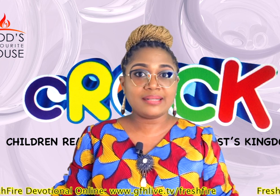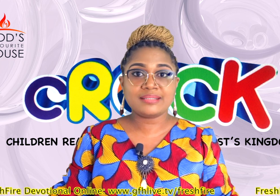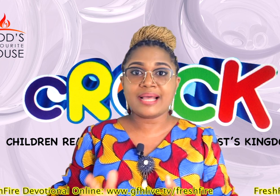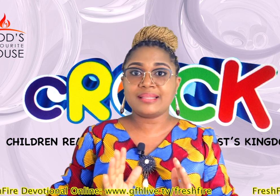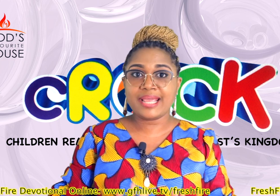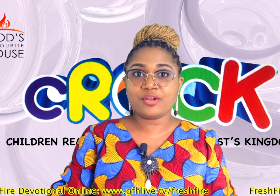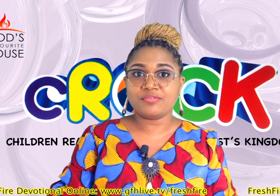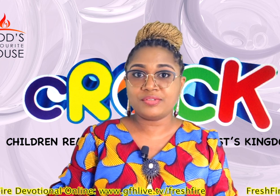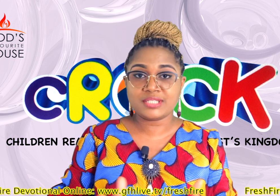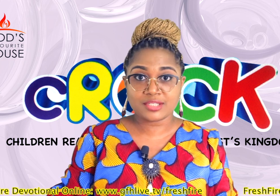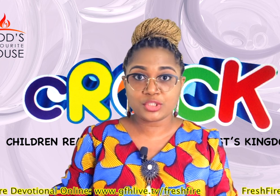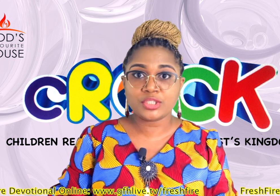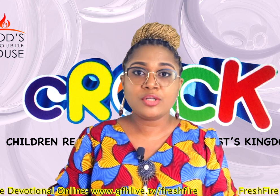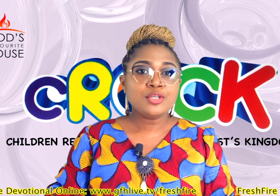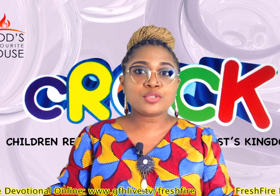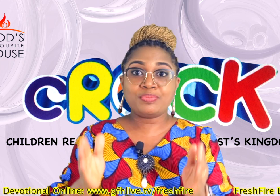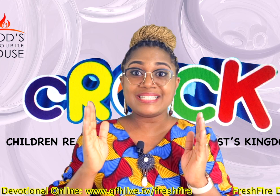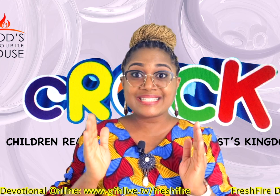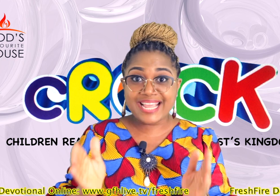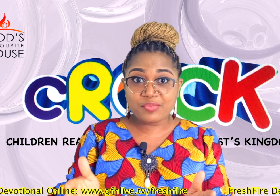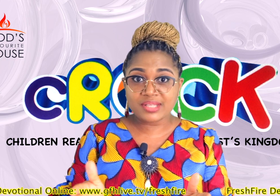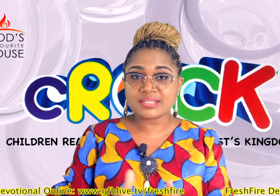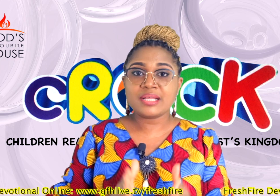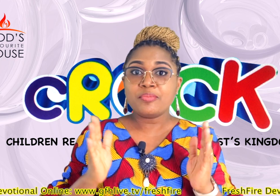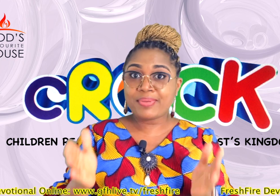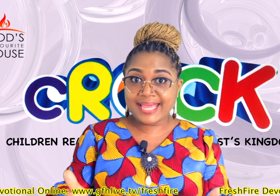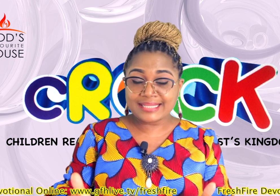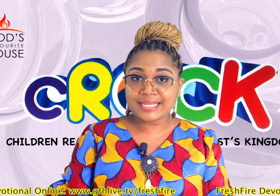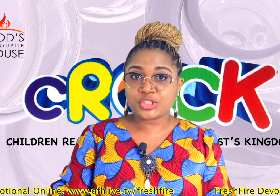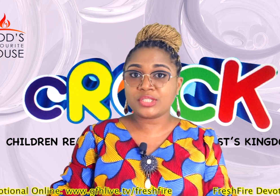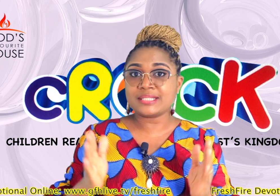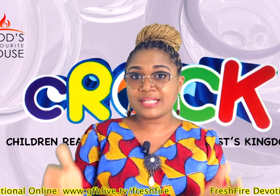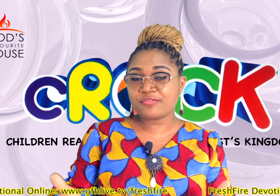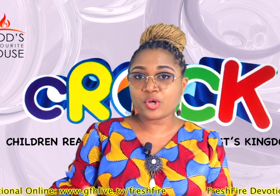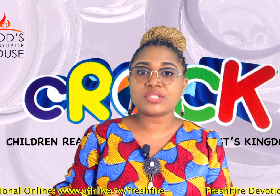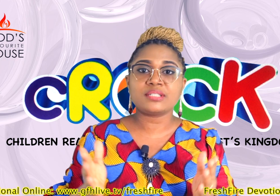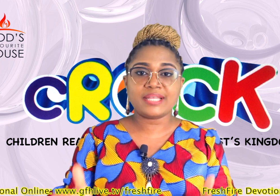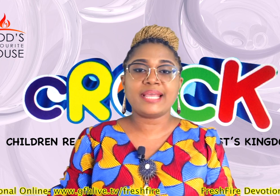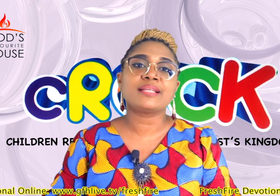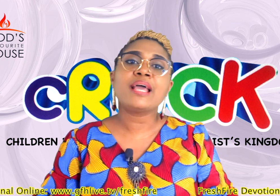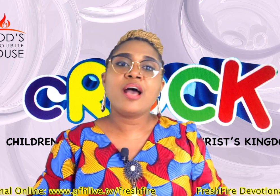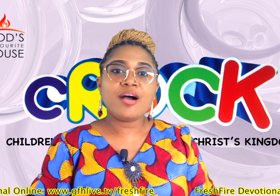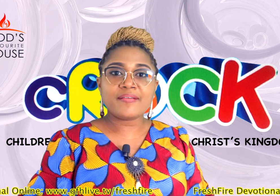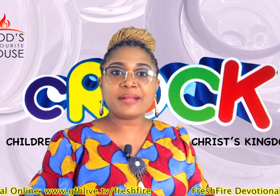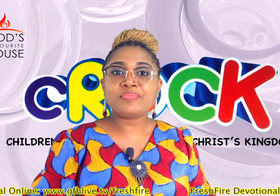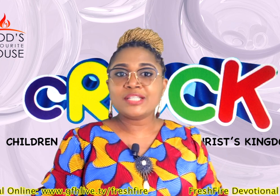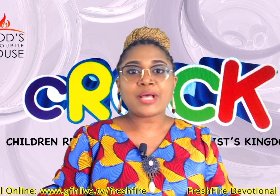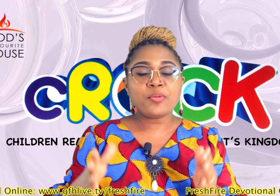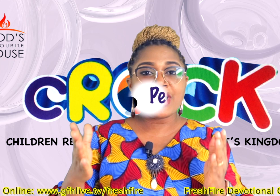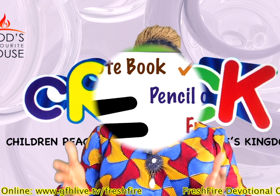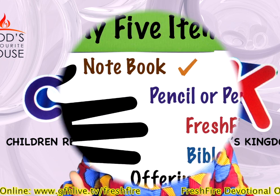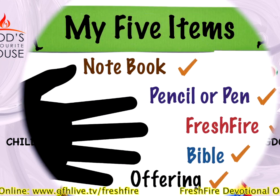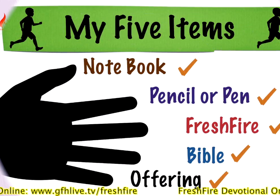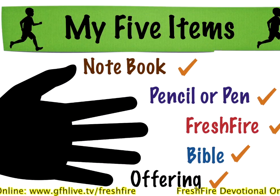God's hand at the end of this discussion. So please stay with us, pay attention, and stay focused till the end. All right,